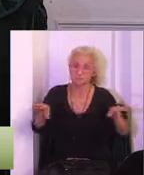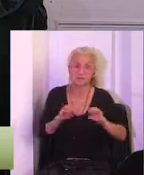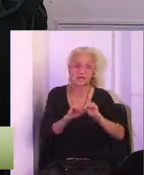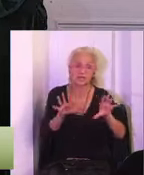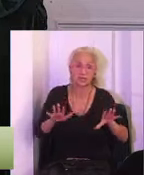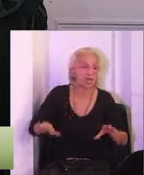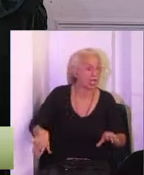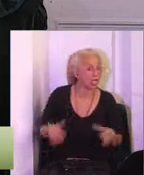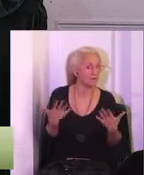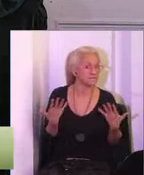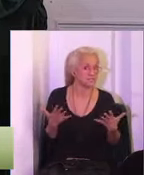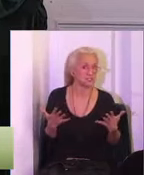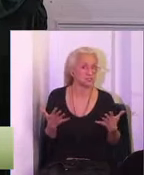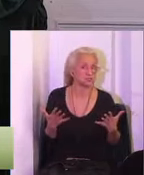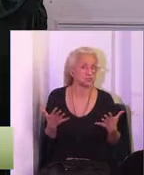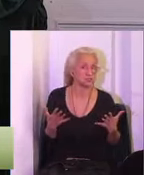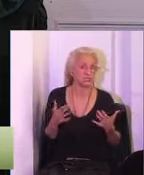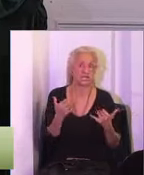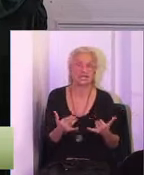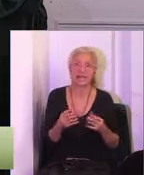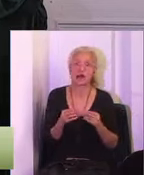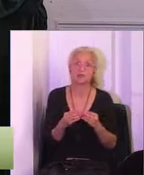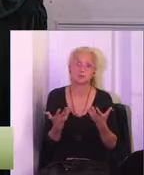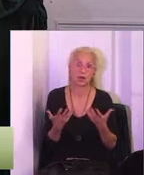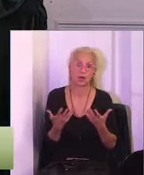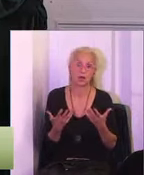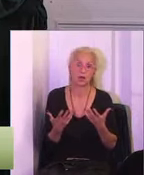over, and now there's monkeypox.